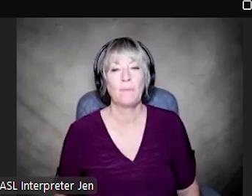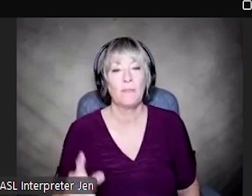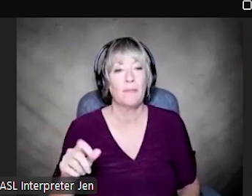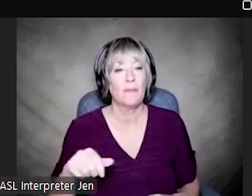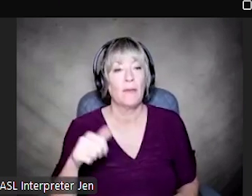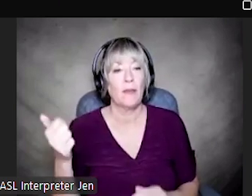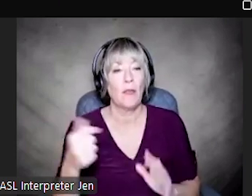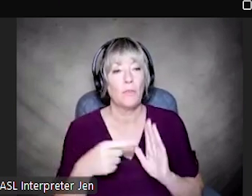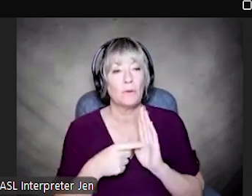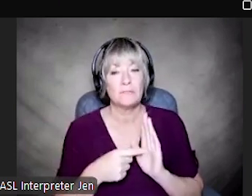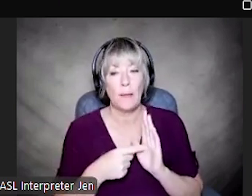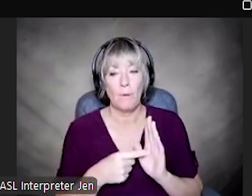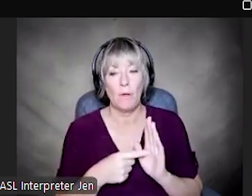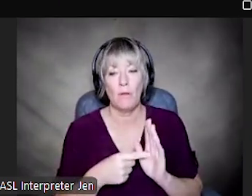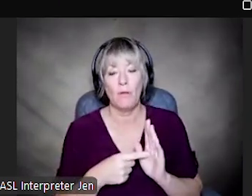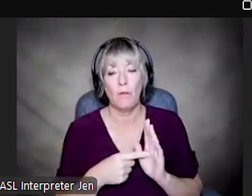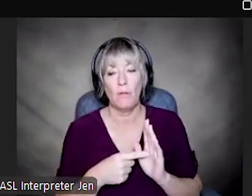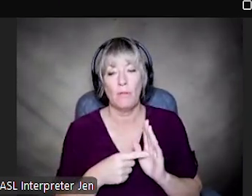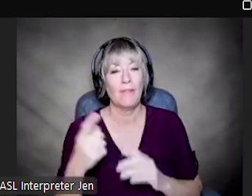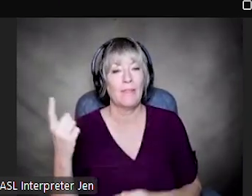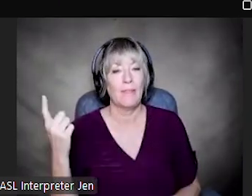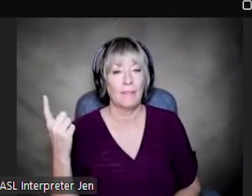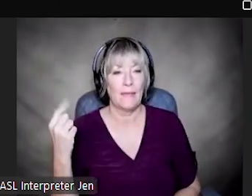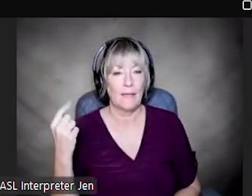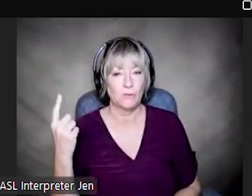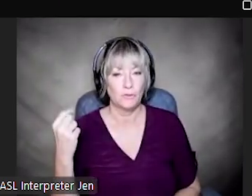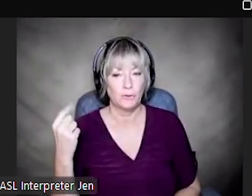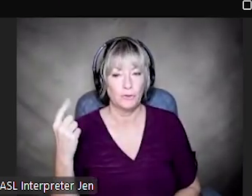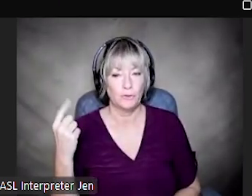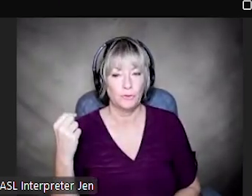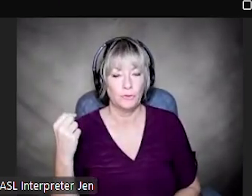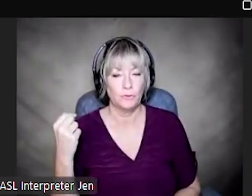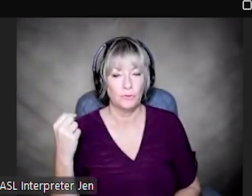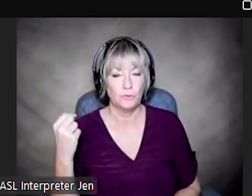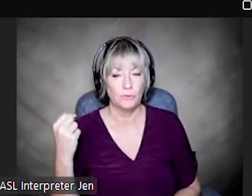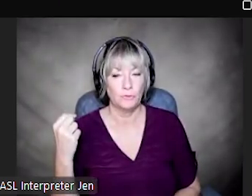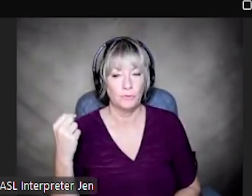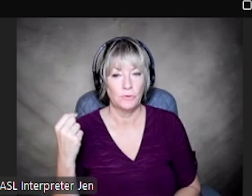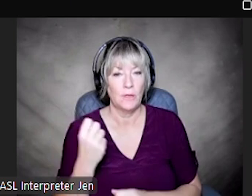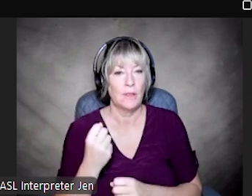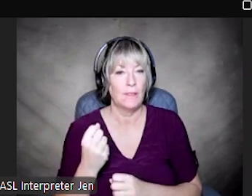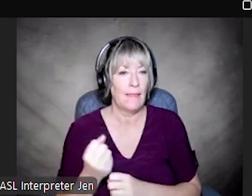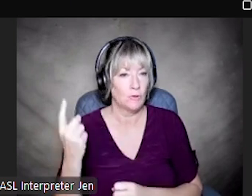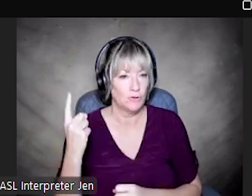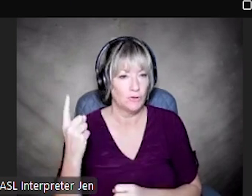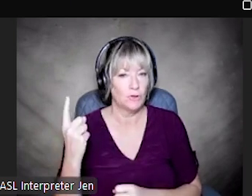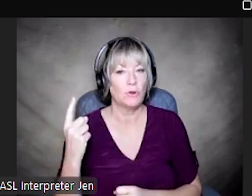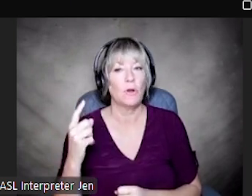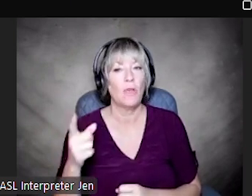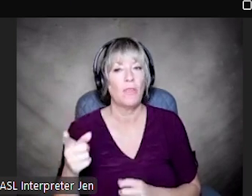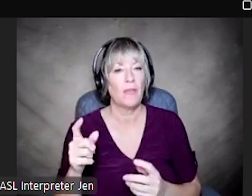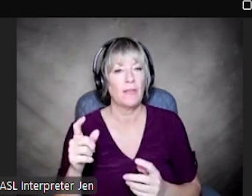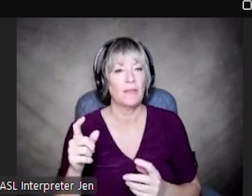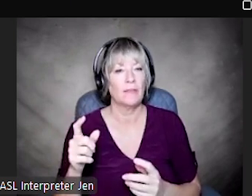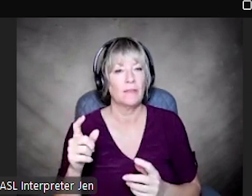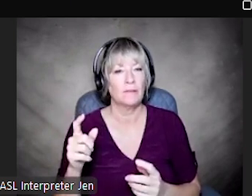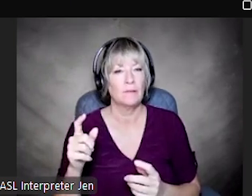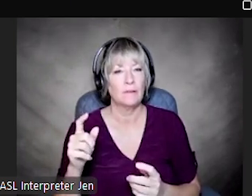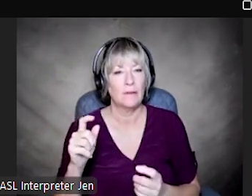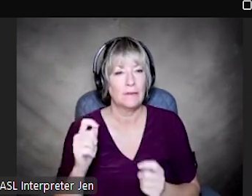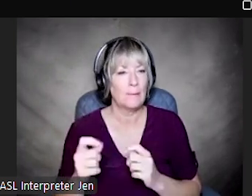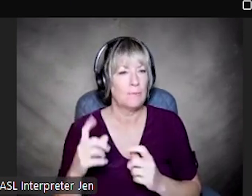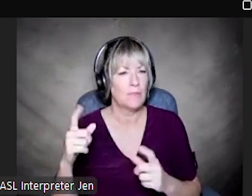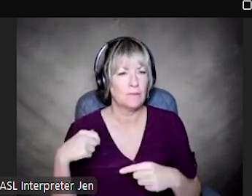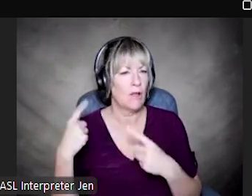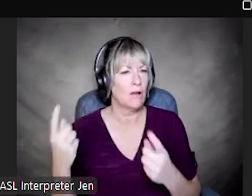Another example is that last year they had adapted their long-standing counseling